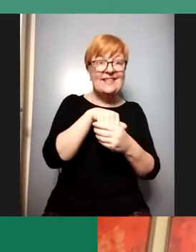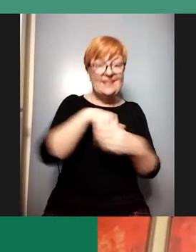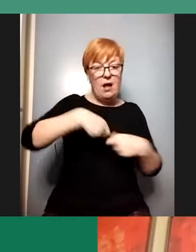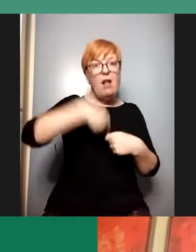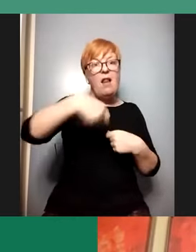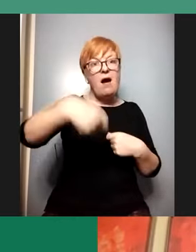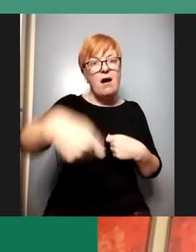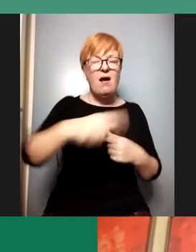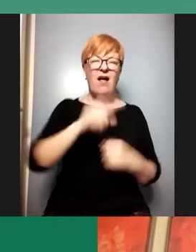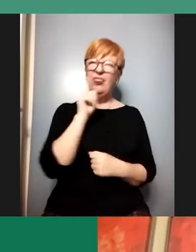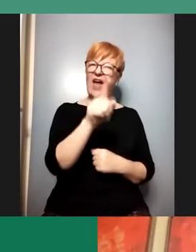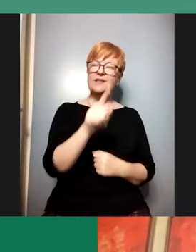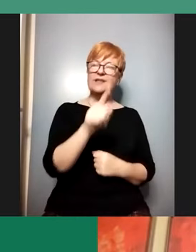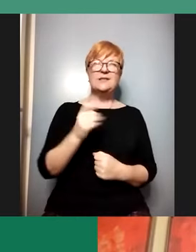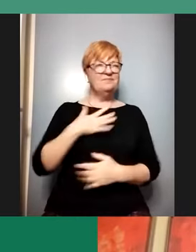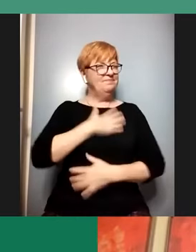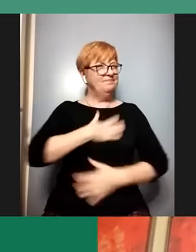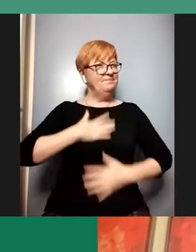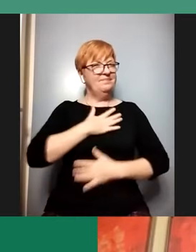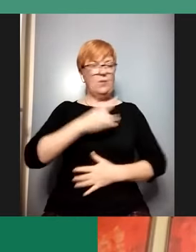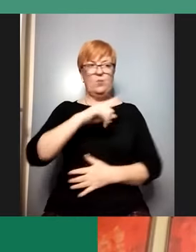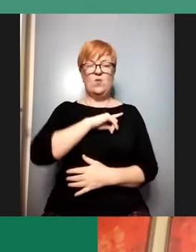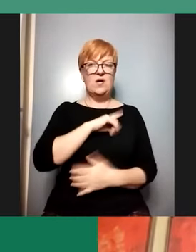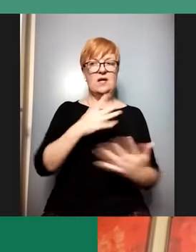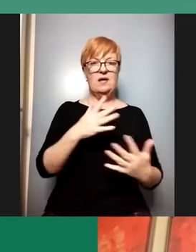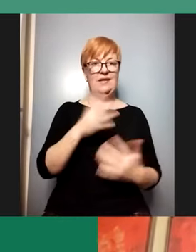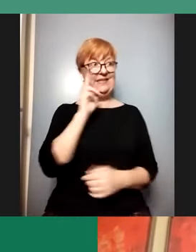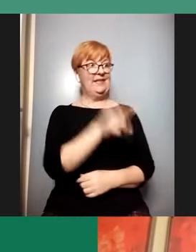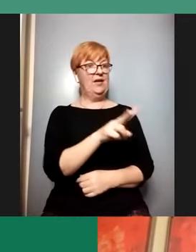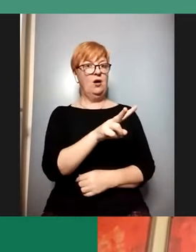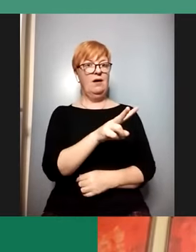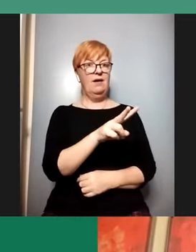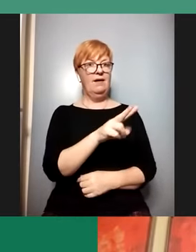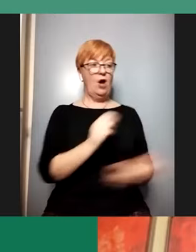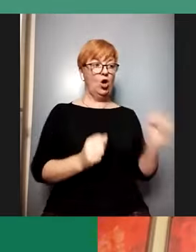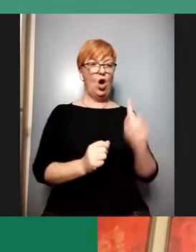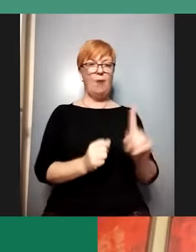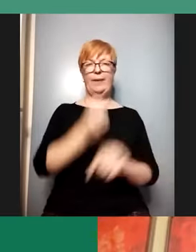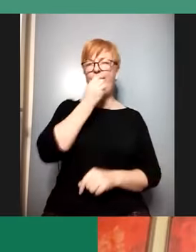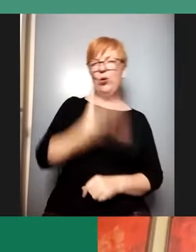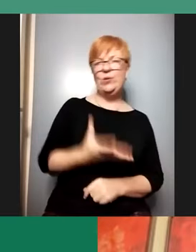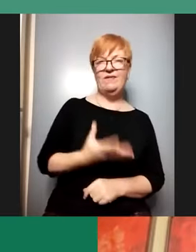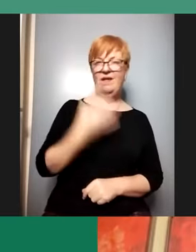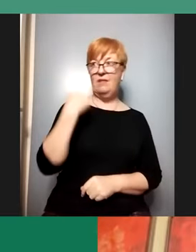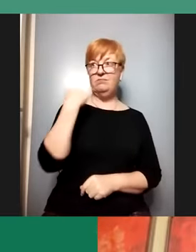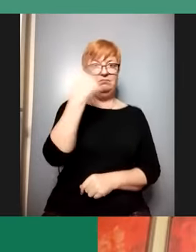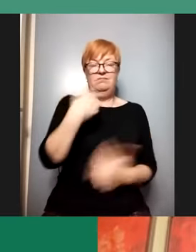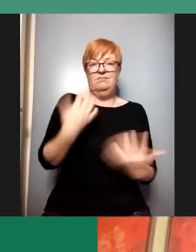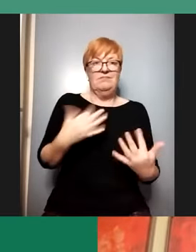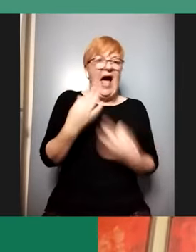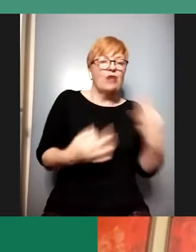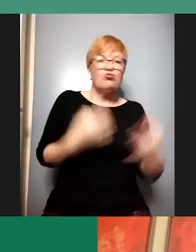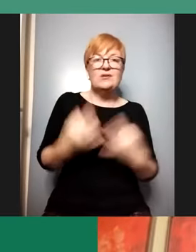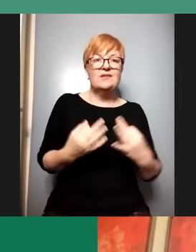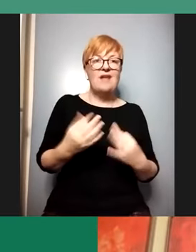disturbing about the film, because we see her coming in looking, you know, quite beautiful. She's an actress, and Hitchcock commenting on